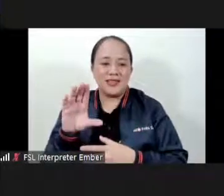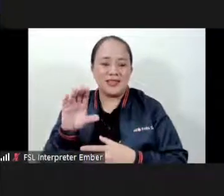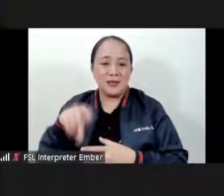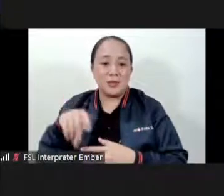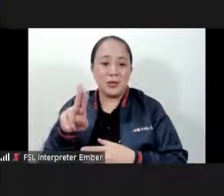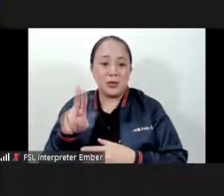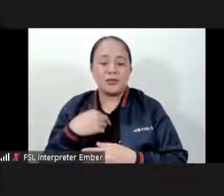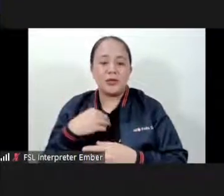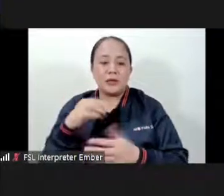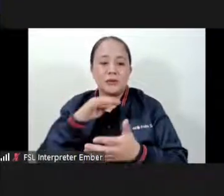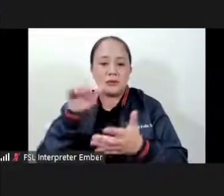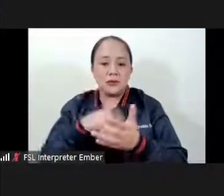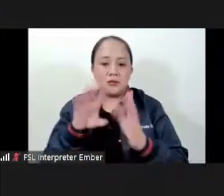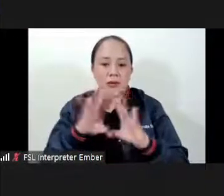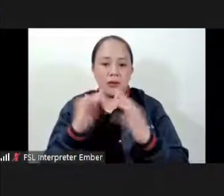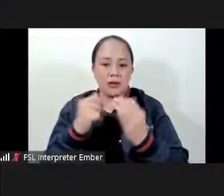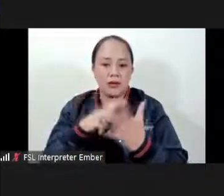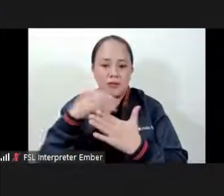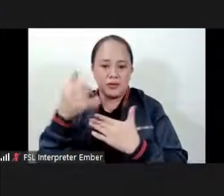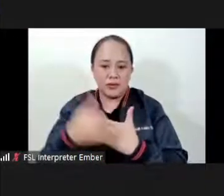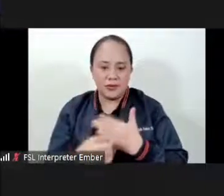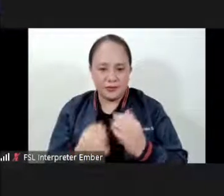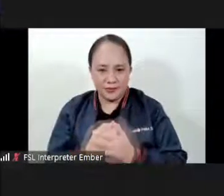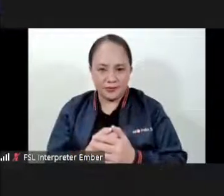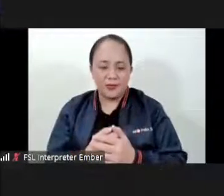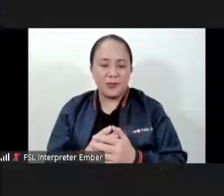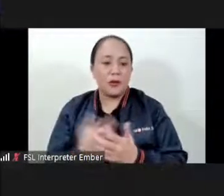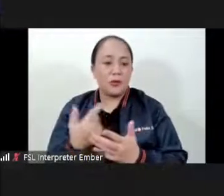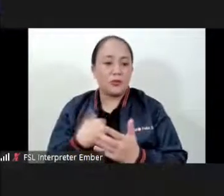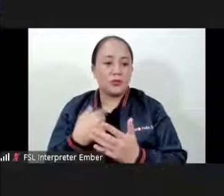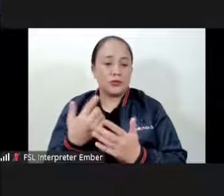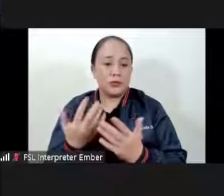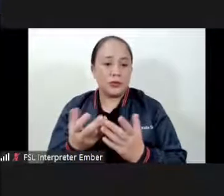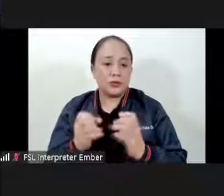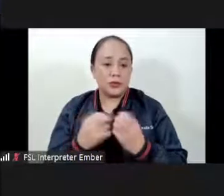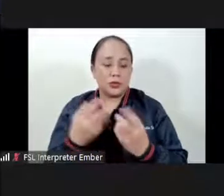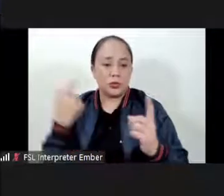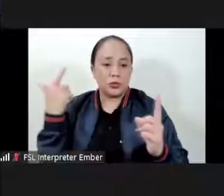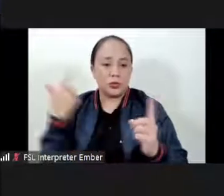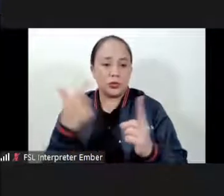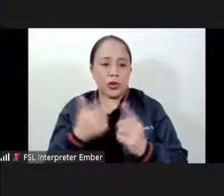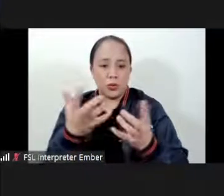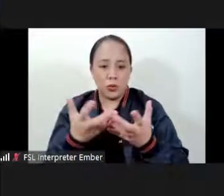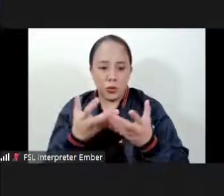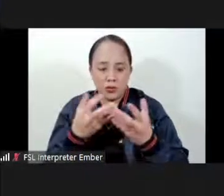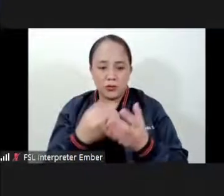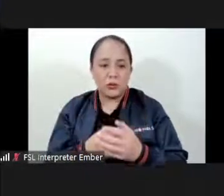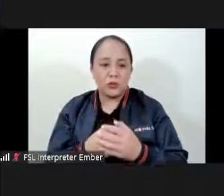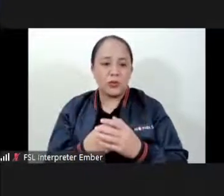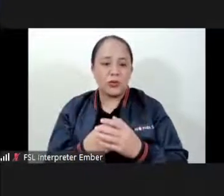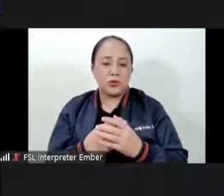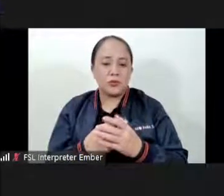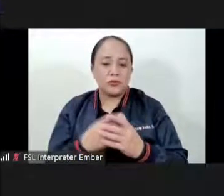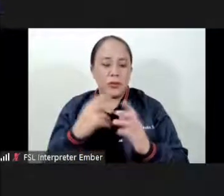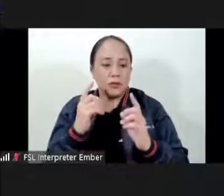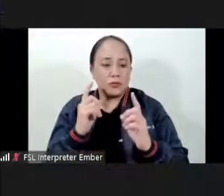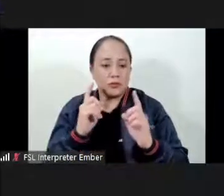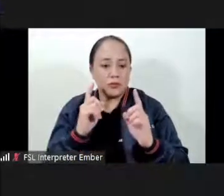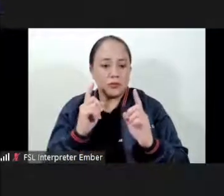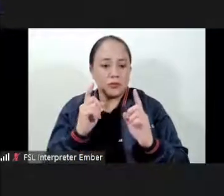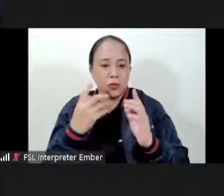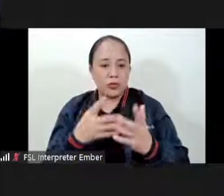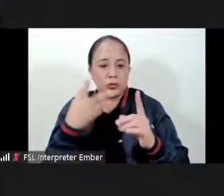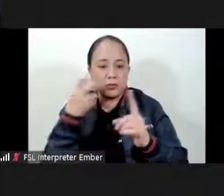project. For this session, here are the objectives I want you, our attendees, to achieve after